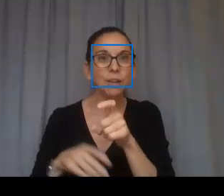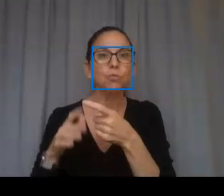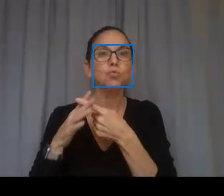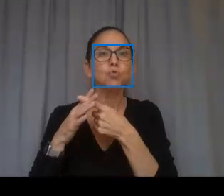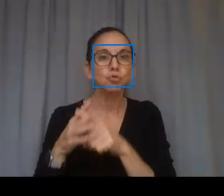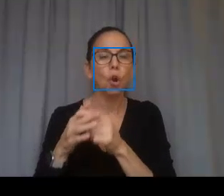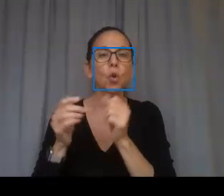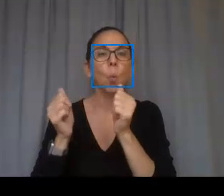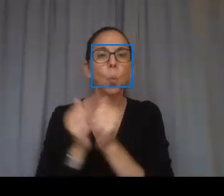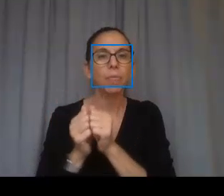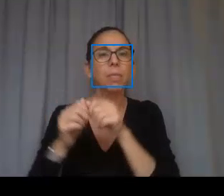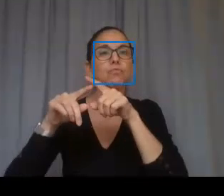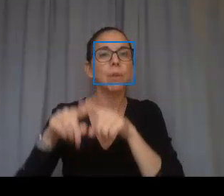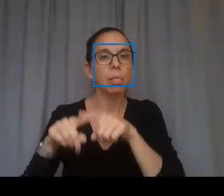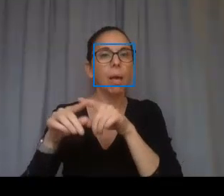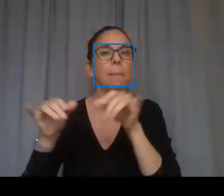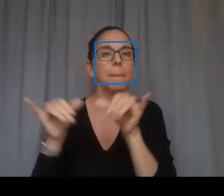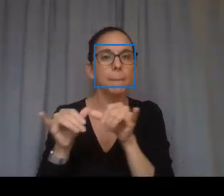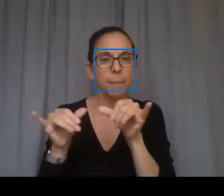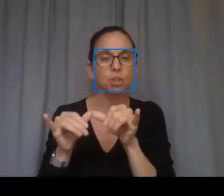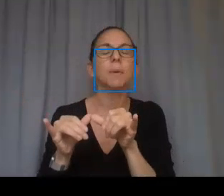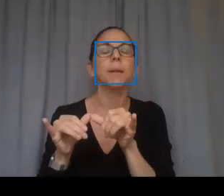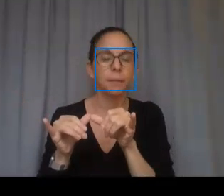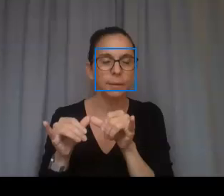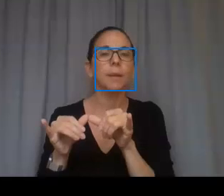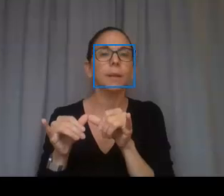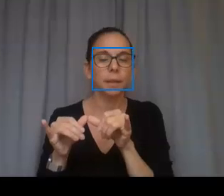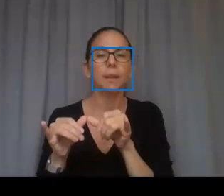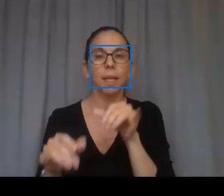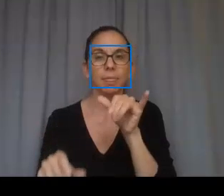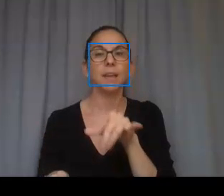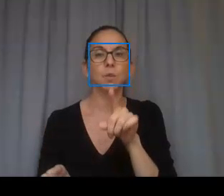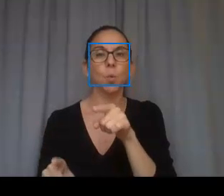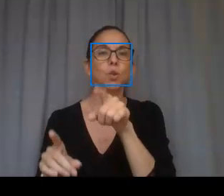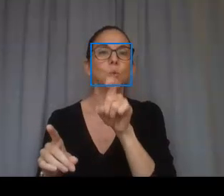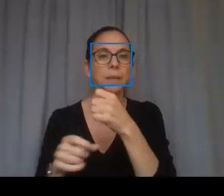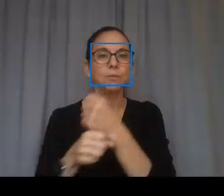with reliable measurements. And that's where you in lab comes